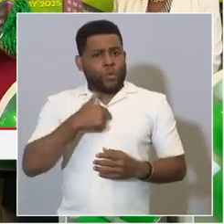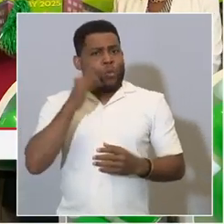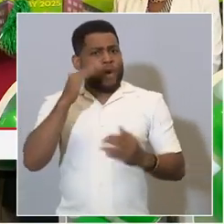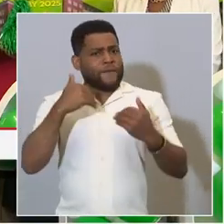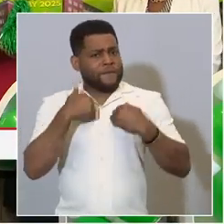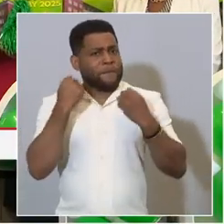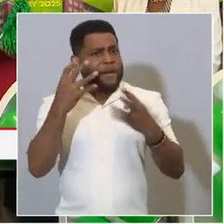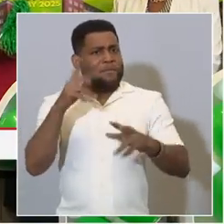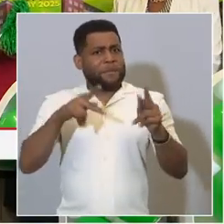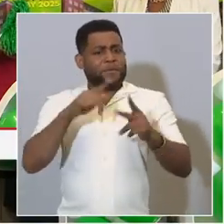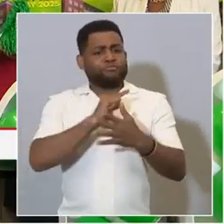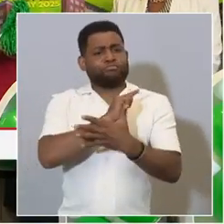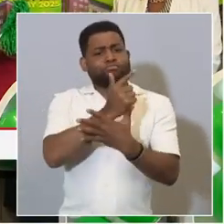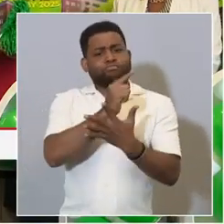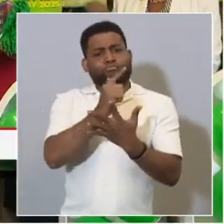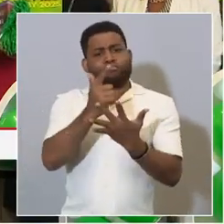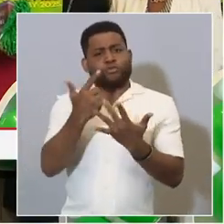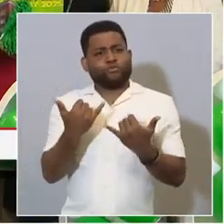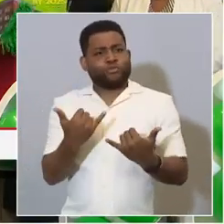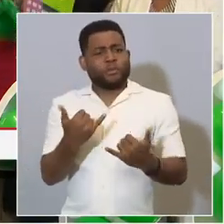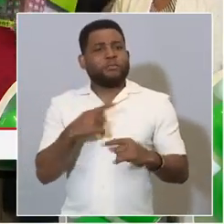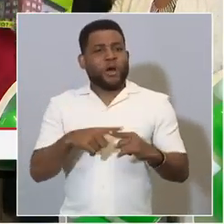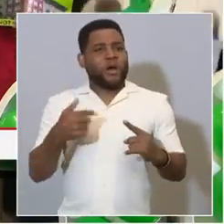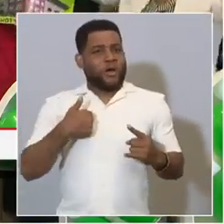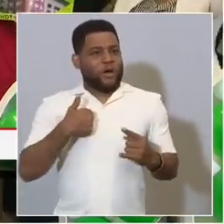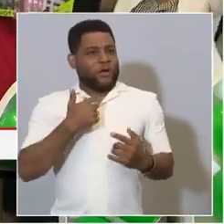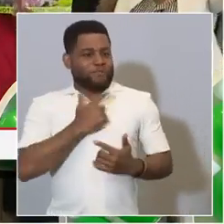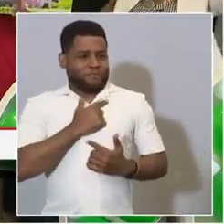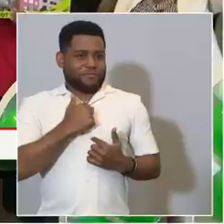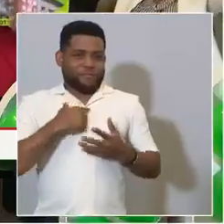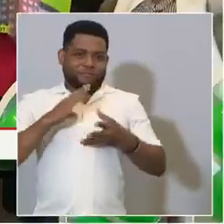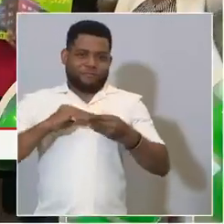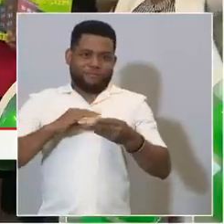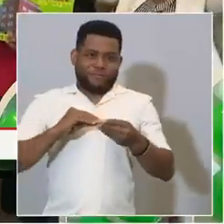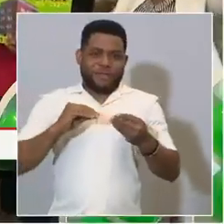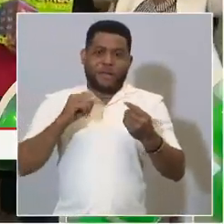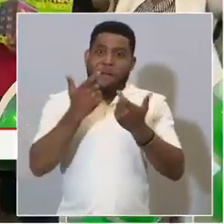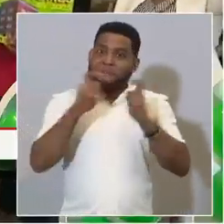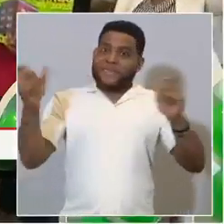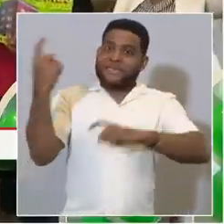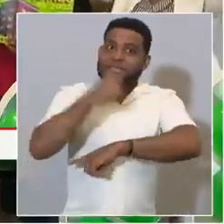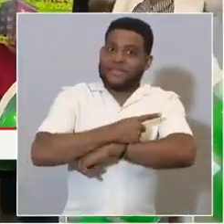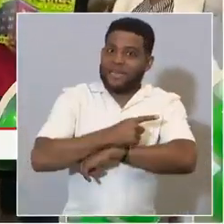this is a big day. We hit our goal.